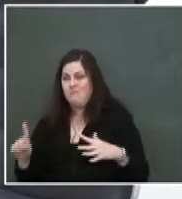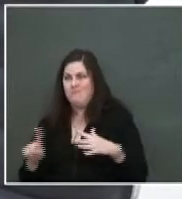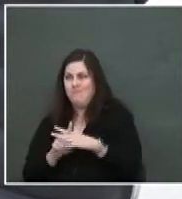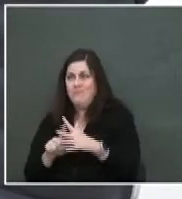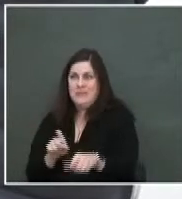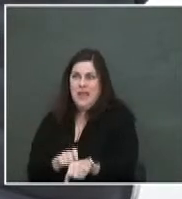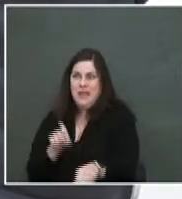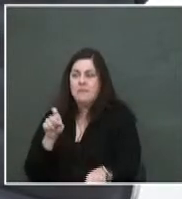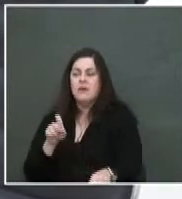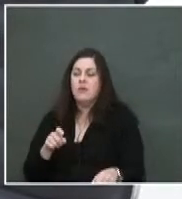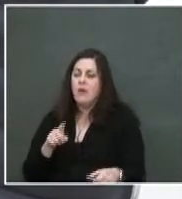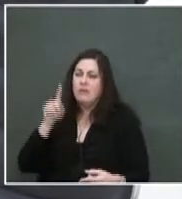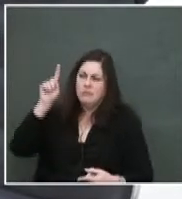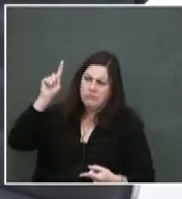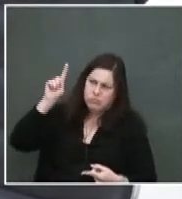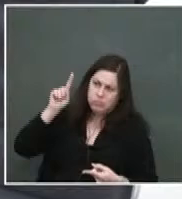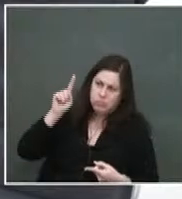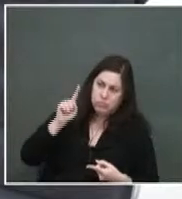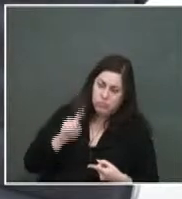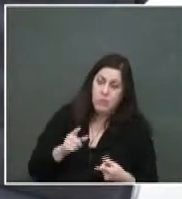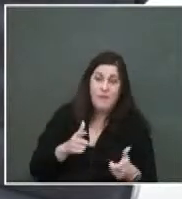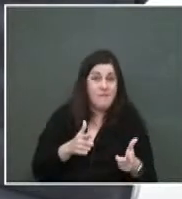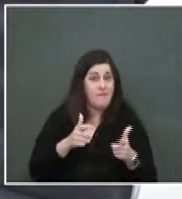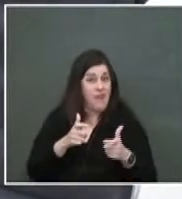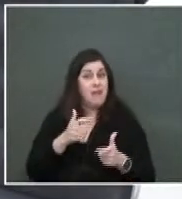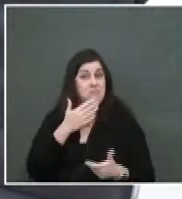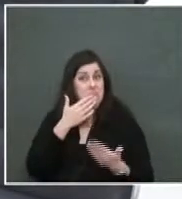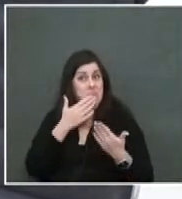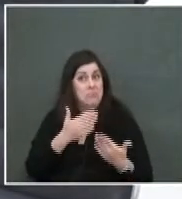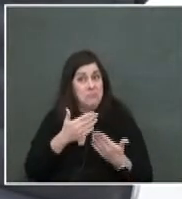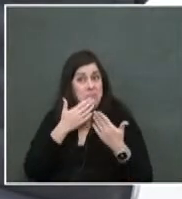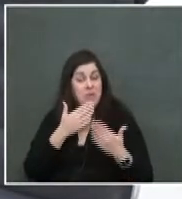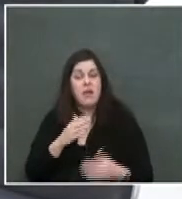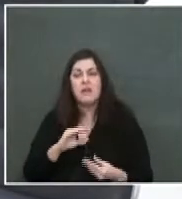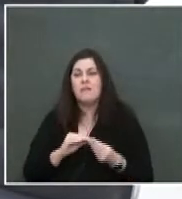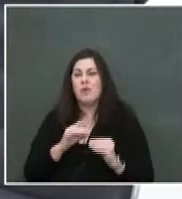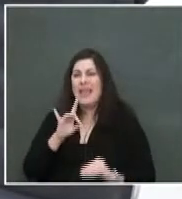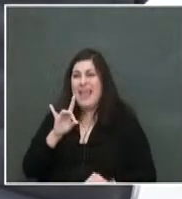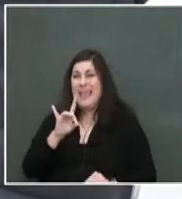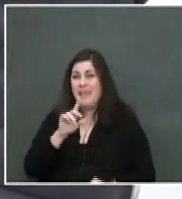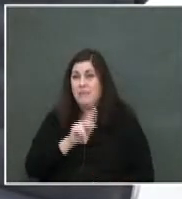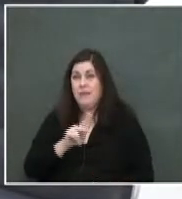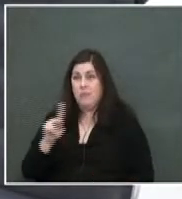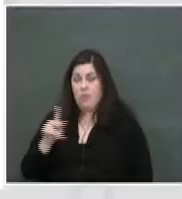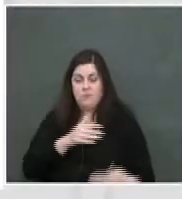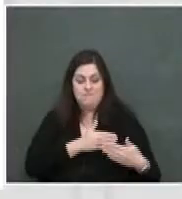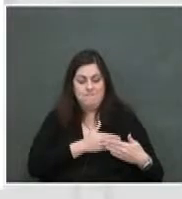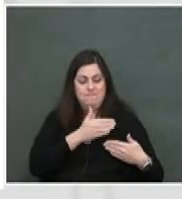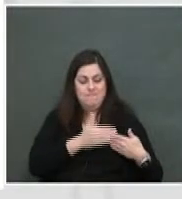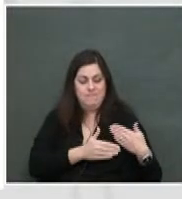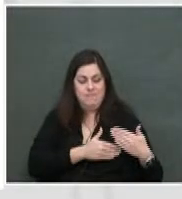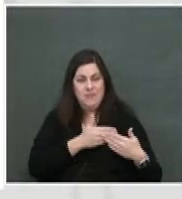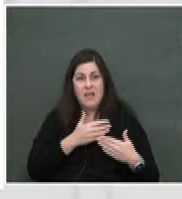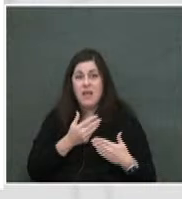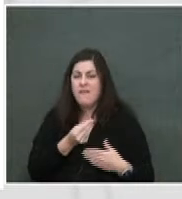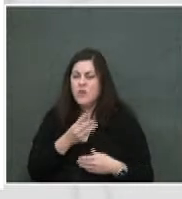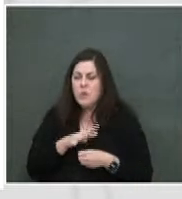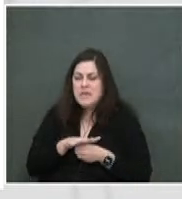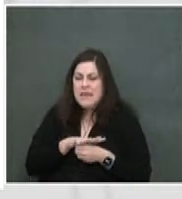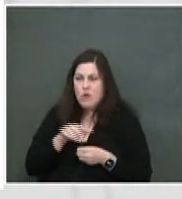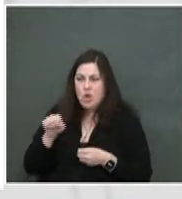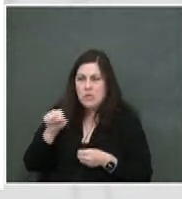that. On slide 8, in some neighborhoods, it feels like violent crime is going